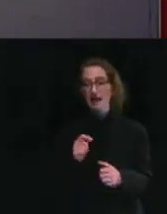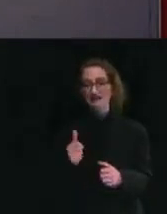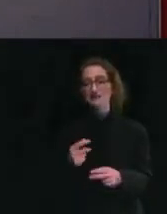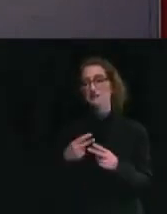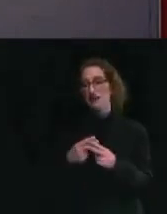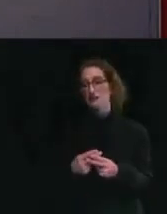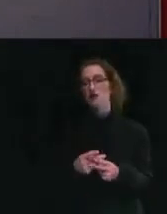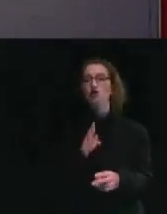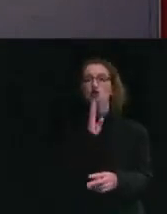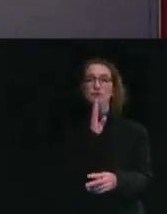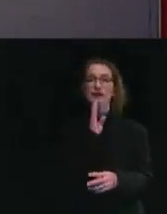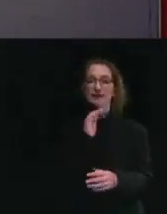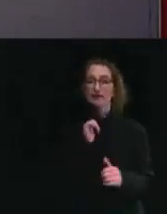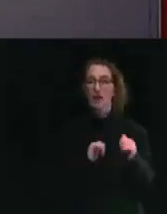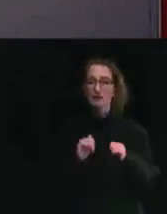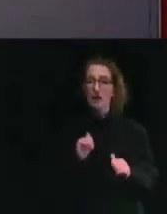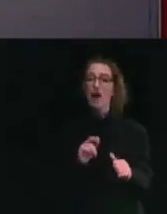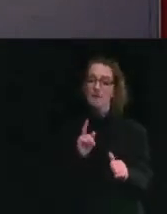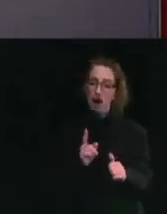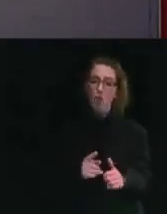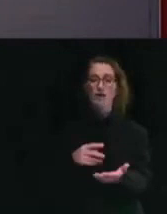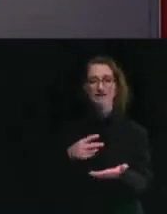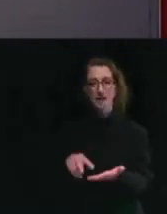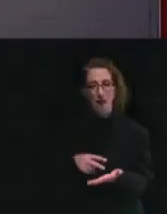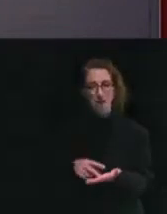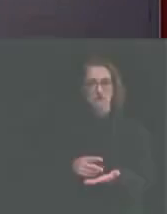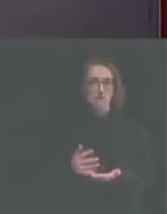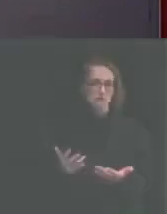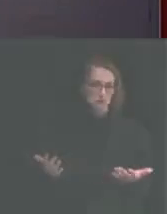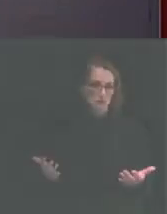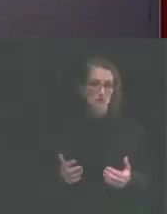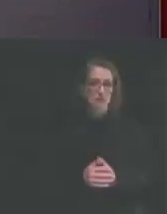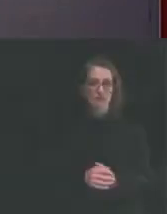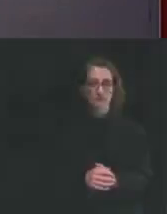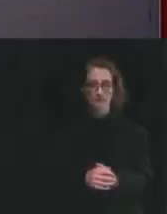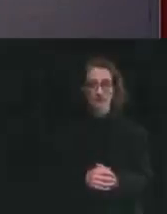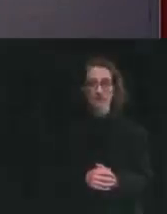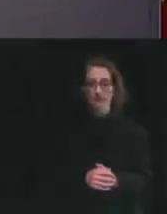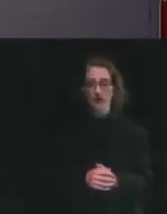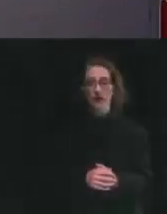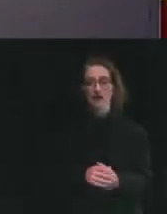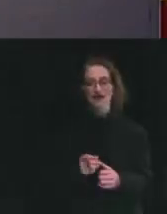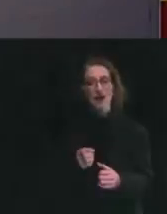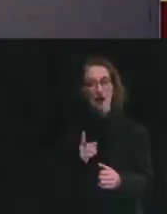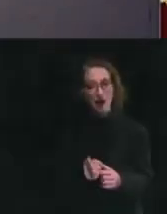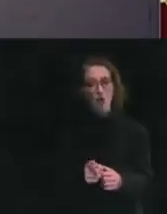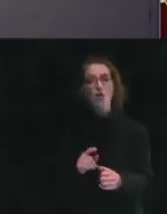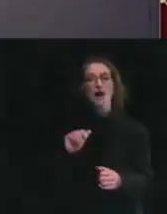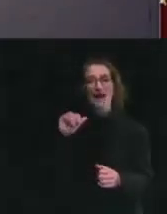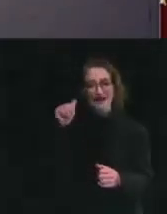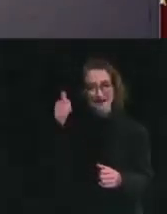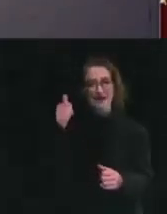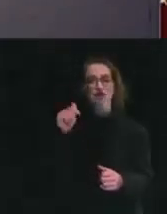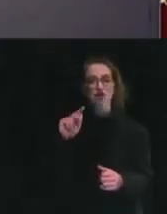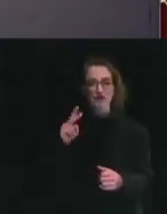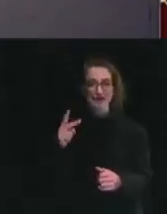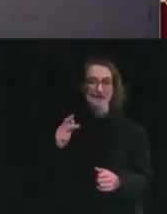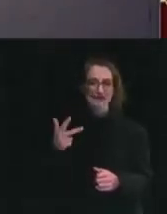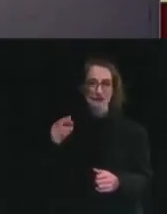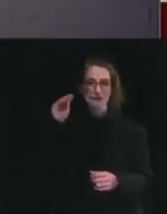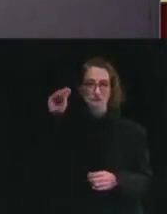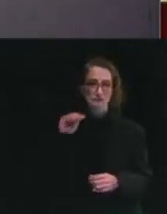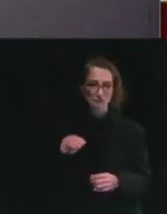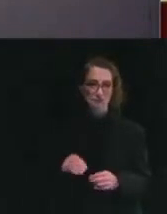classical spoken word theater, as well as dance, were in the first place. And you could also say first, second, and